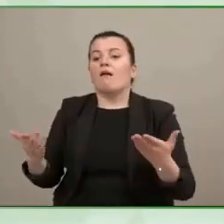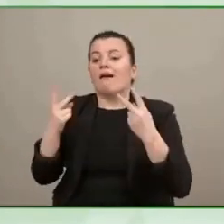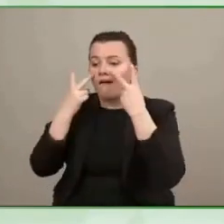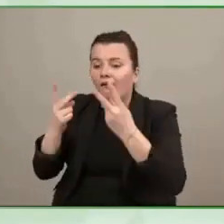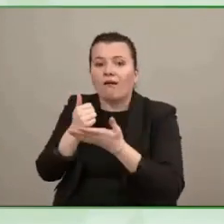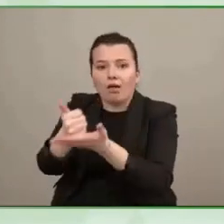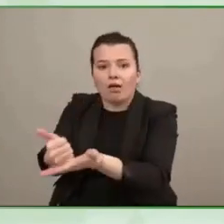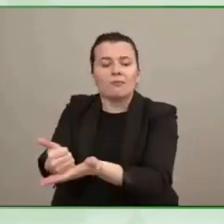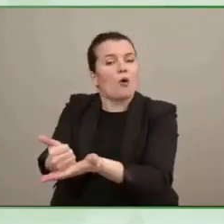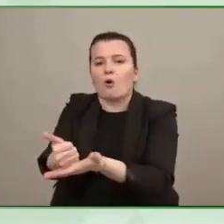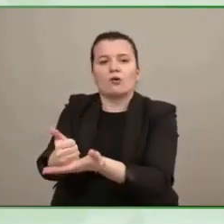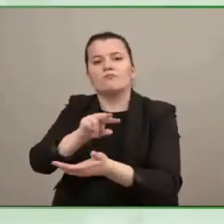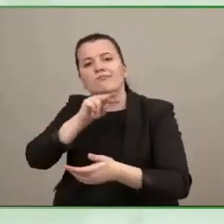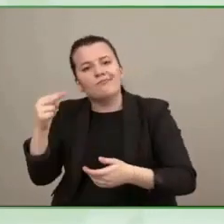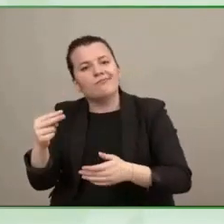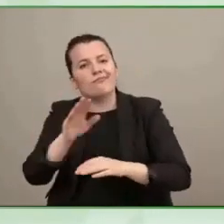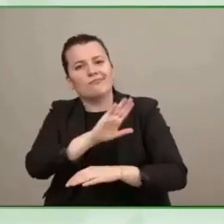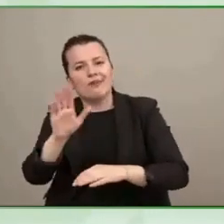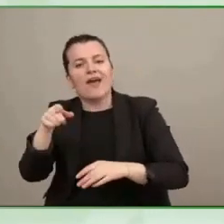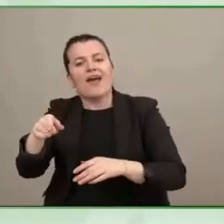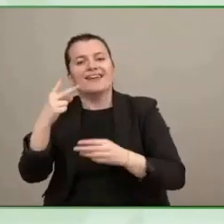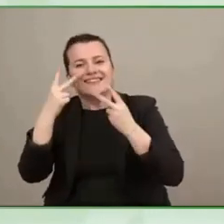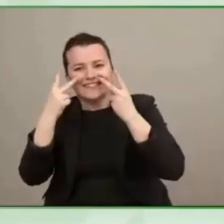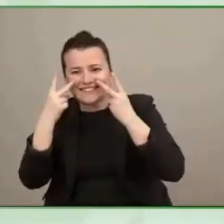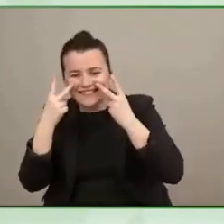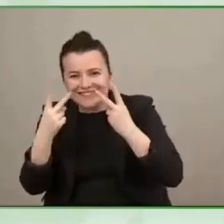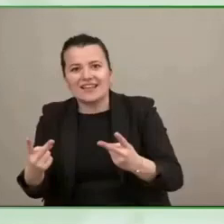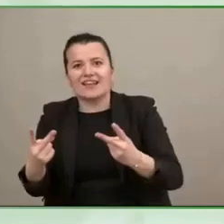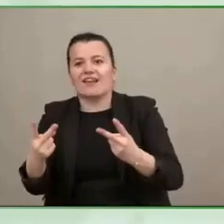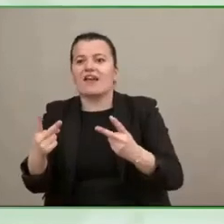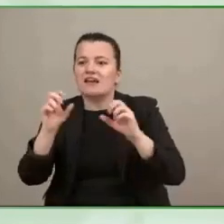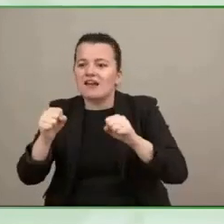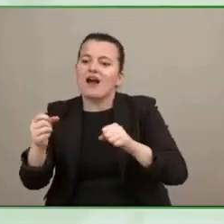have another idea.